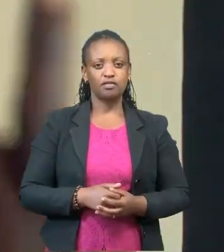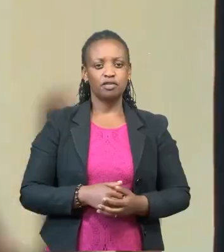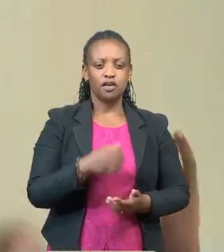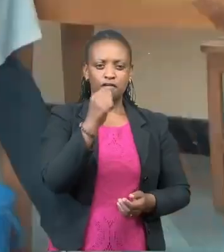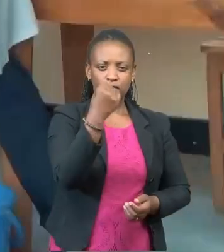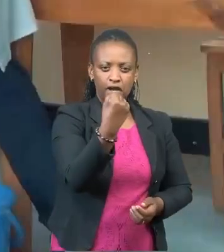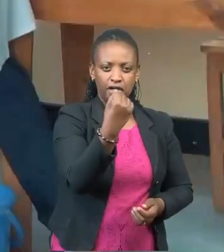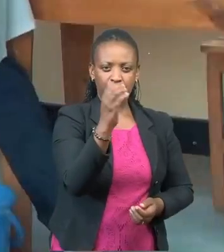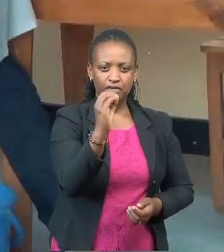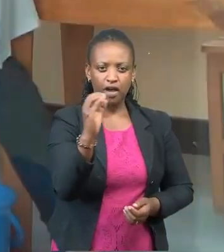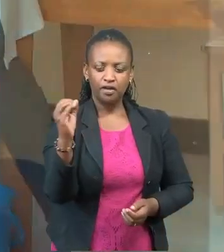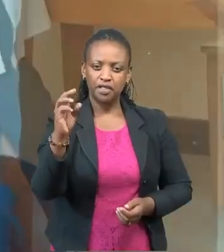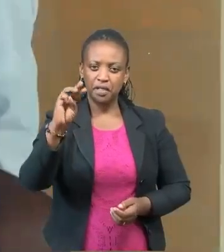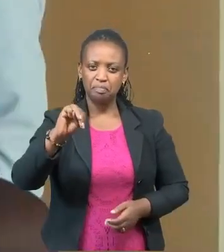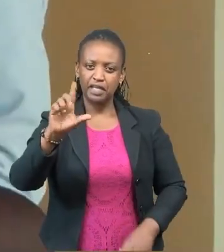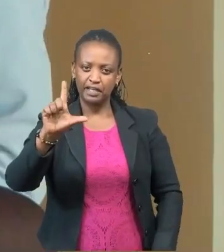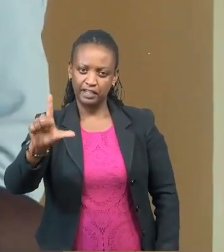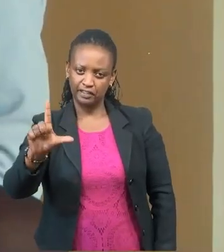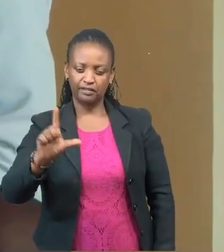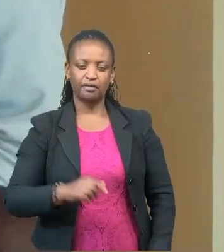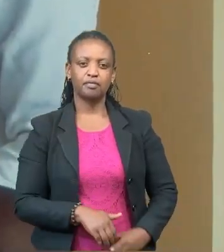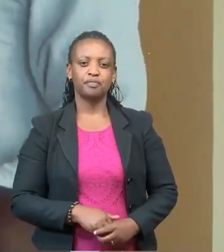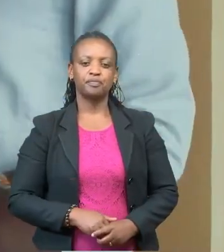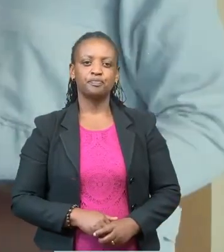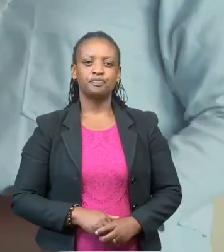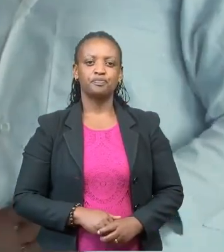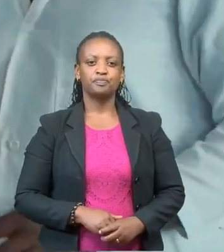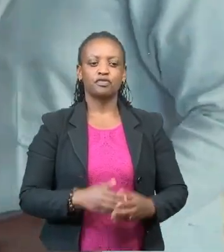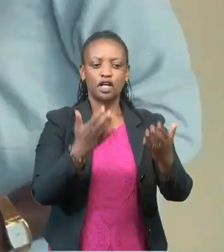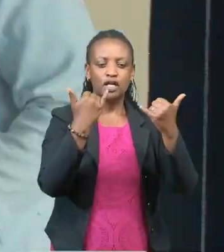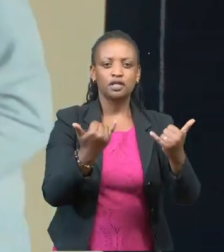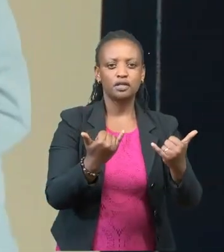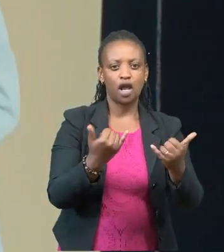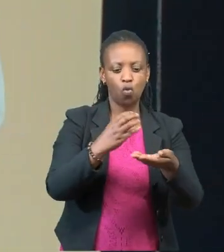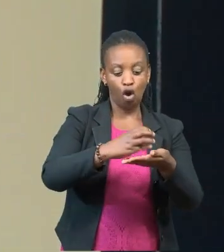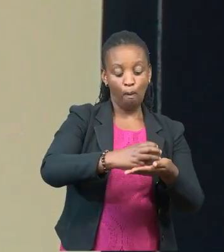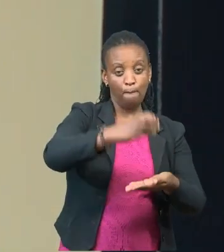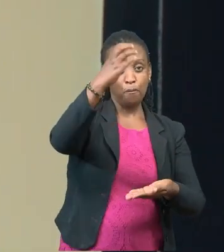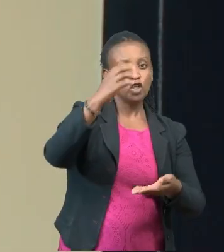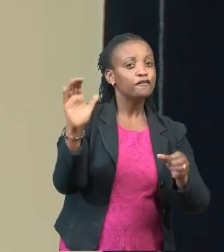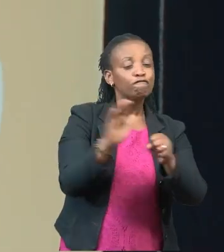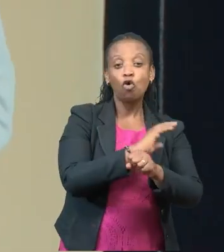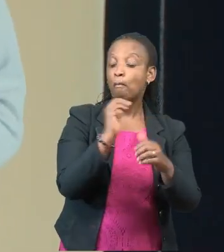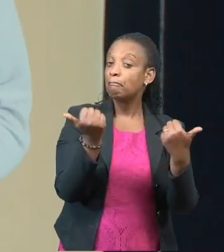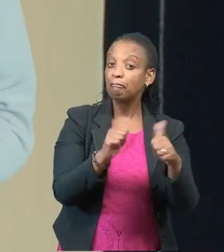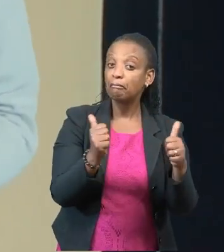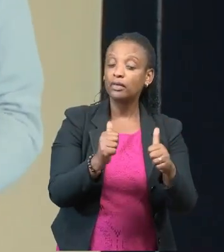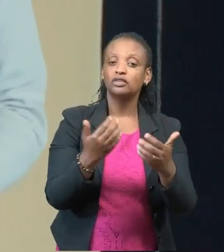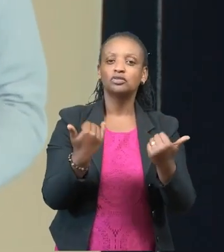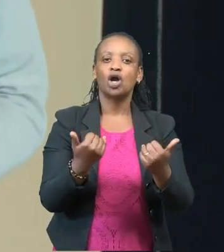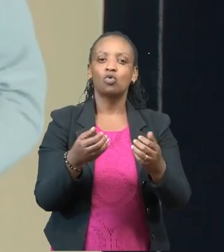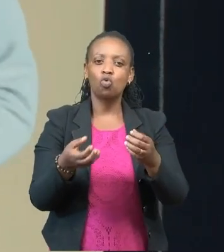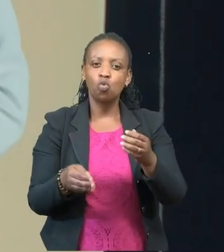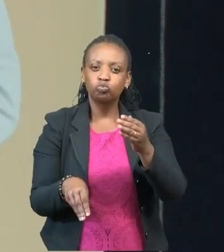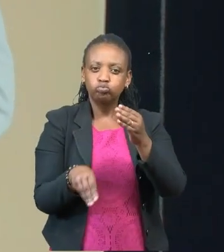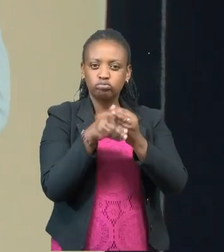Yes? 500 milliliters. 500 milliliters. Now, my bottle is not yet full.